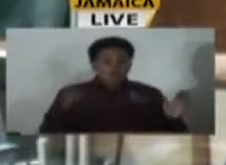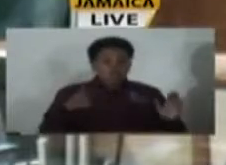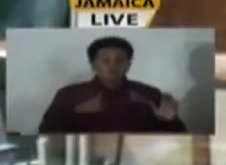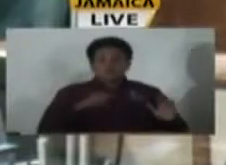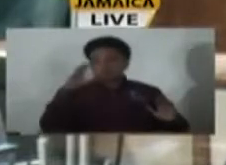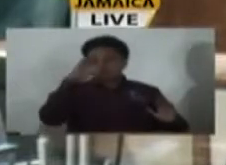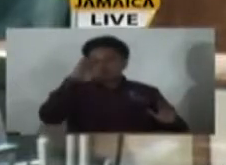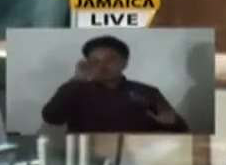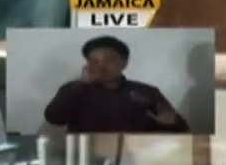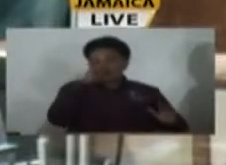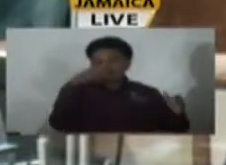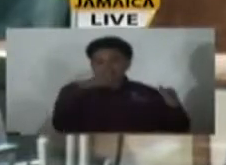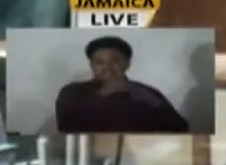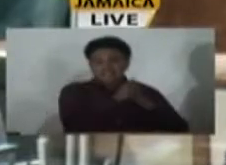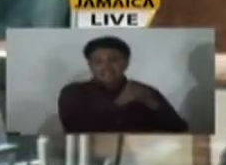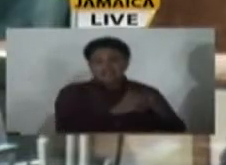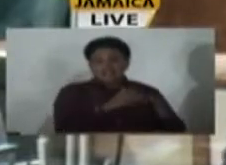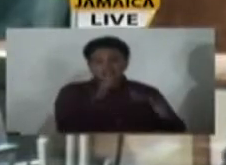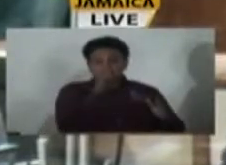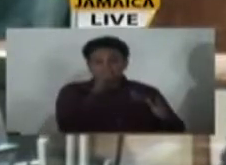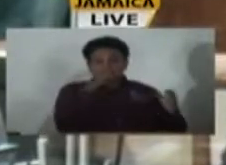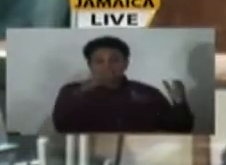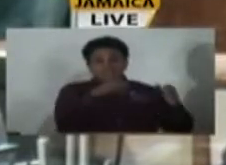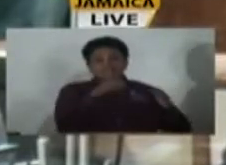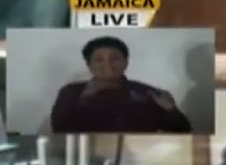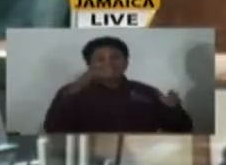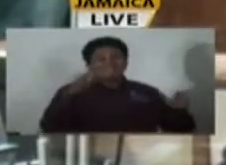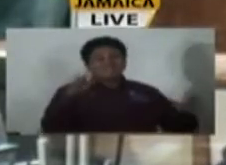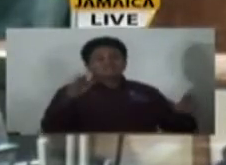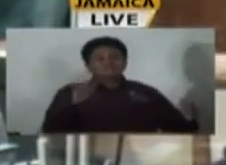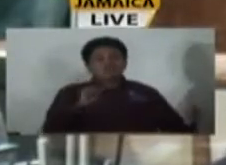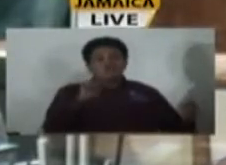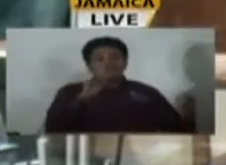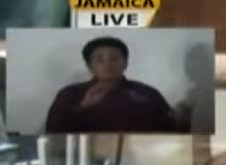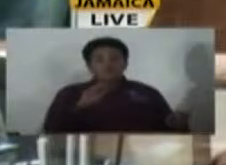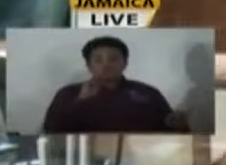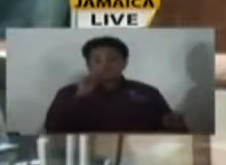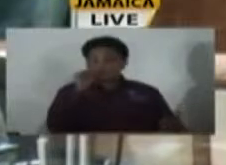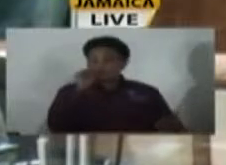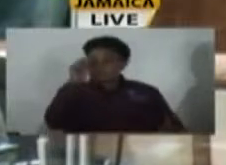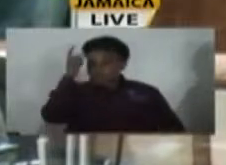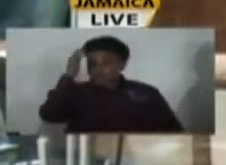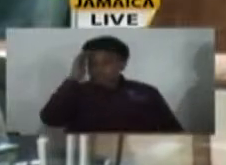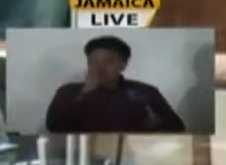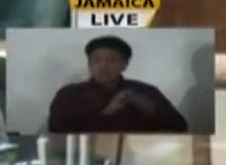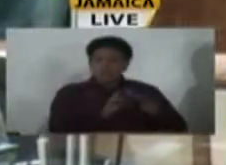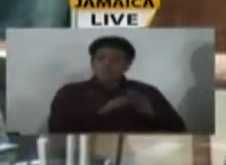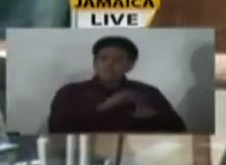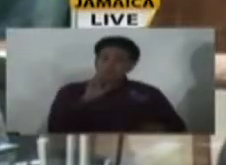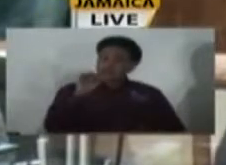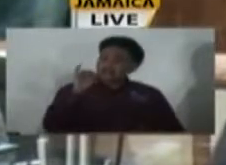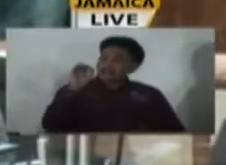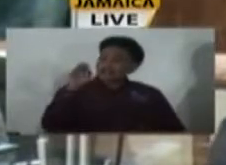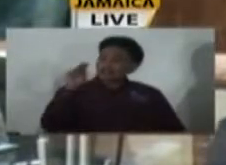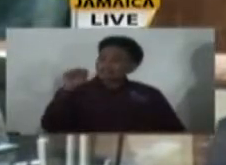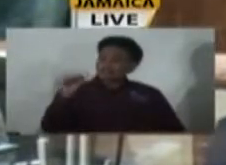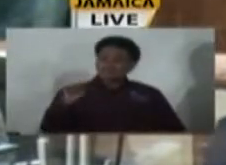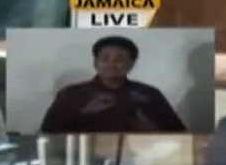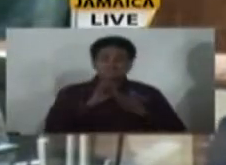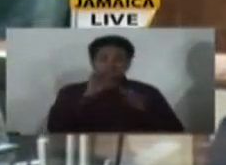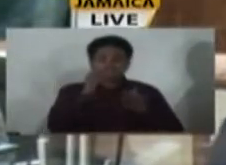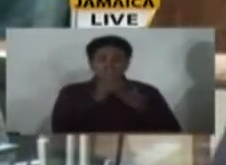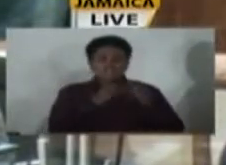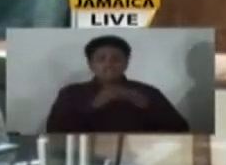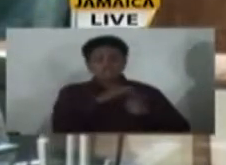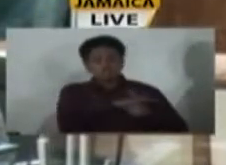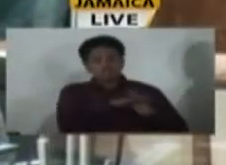private sector investment approach. The Prime Minister has spoken about the Cayman Special Economic Zone and confirmed the interest